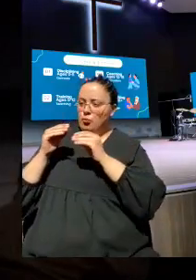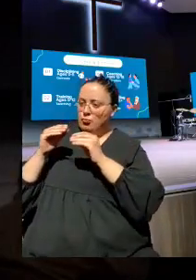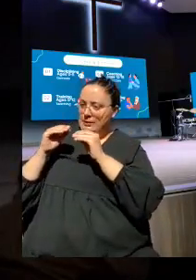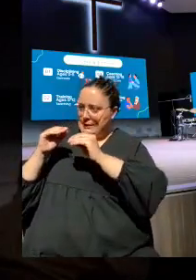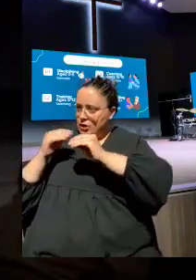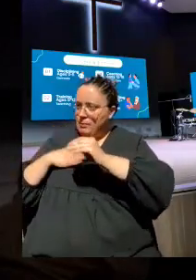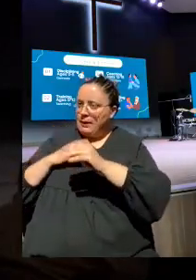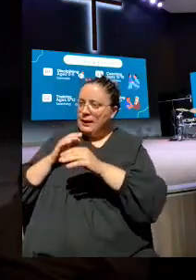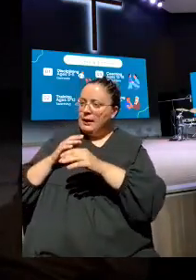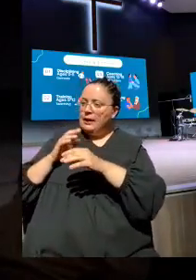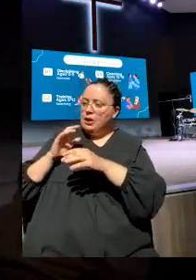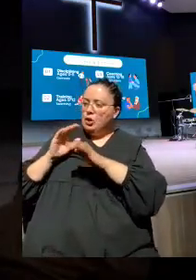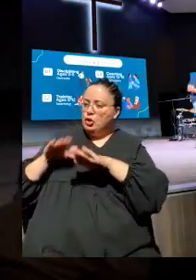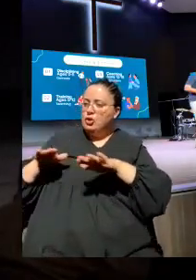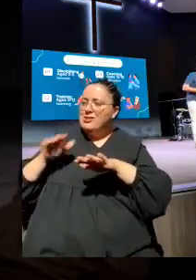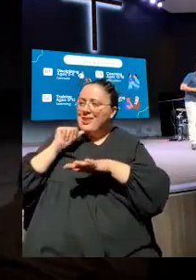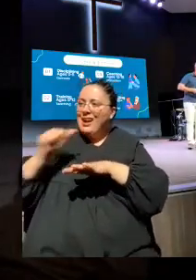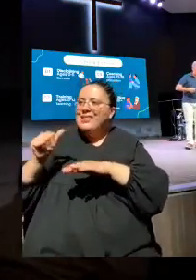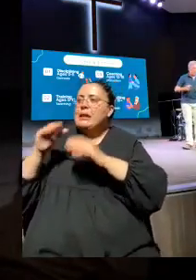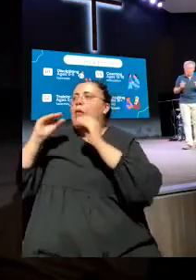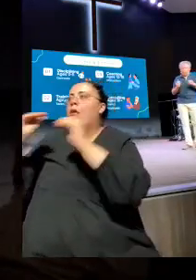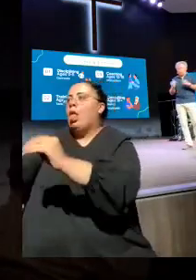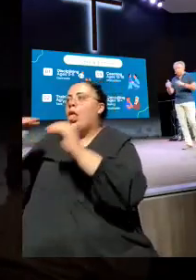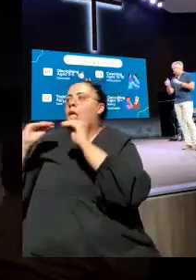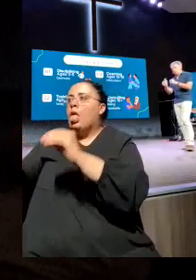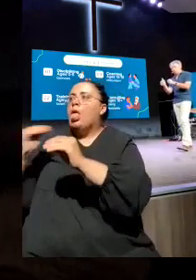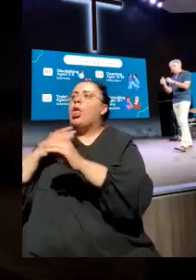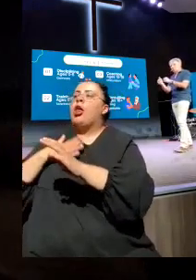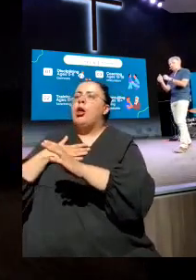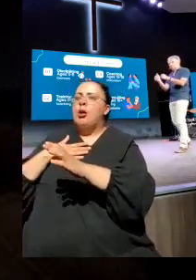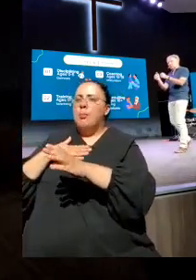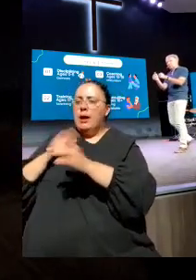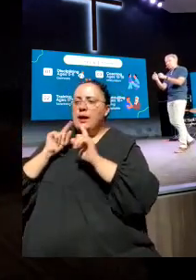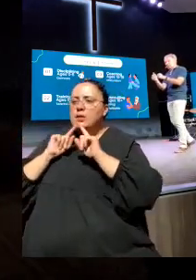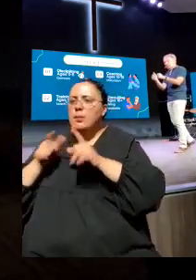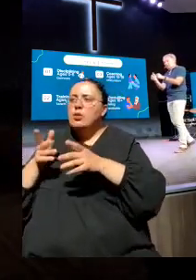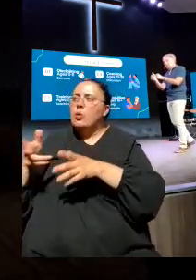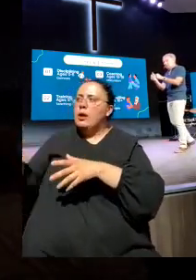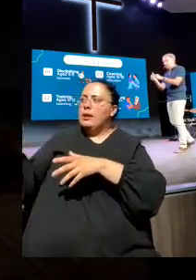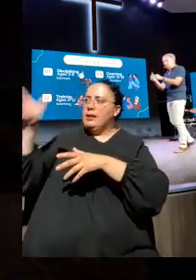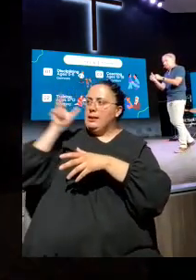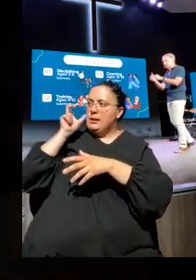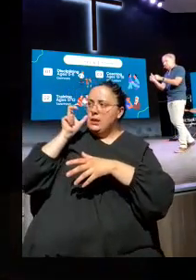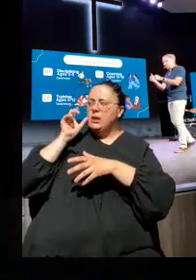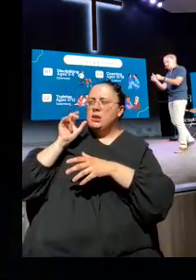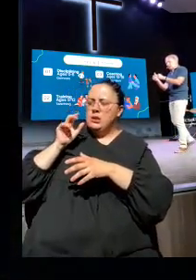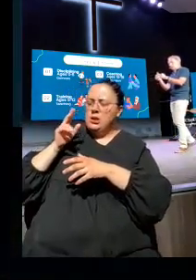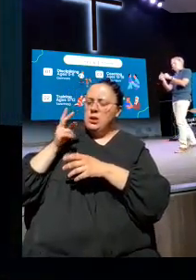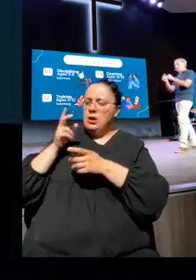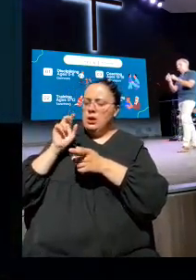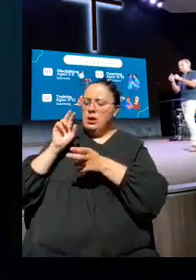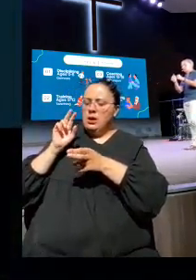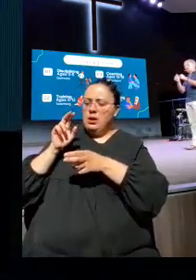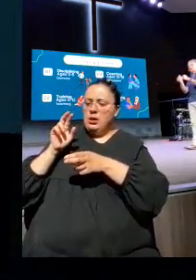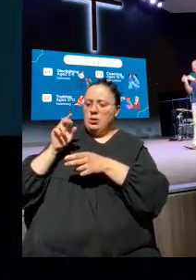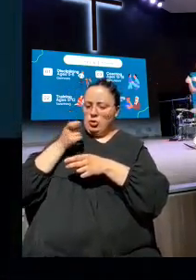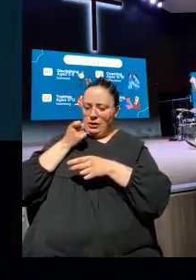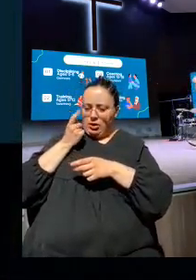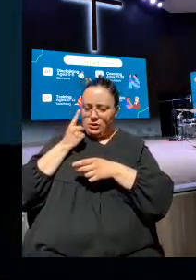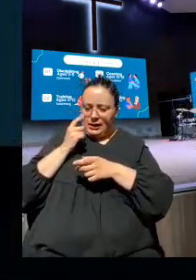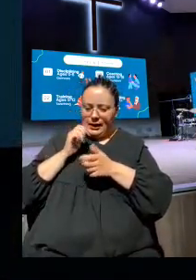Because the one of the lessons I've learned as a parent is the harder I push into my adult life, kids' lives, the harder they push